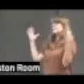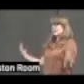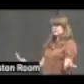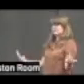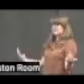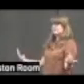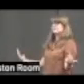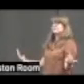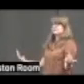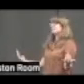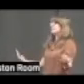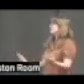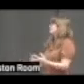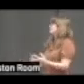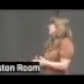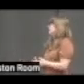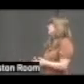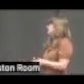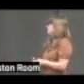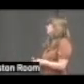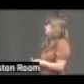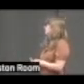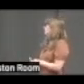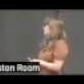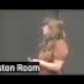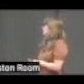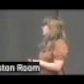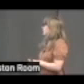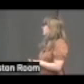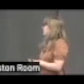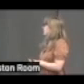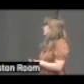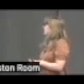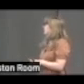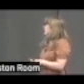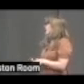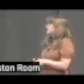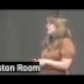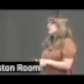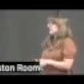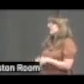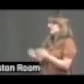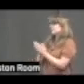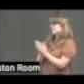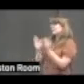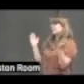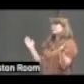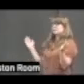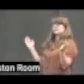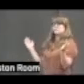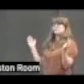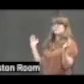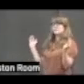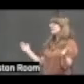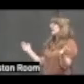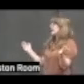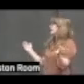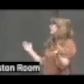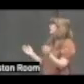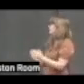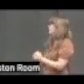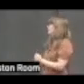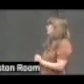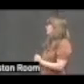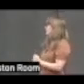an international society and nonprofit organization. And they actually started trying to put like a